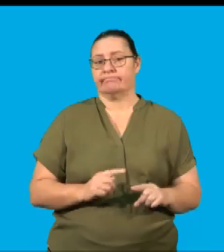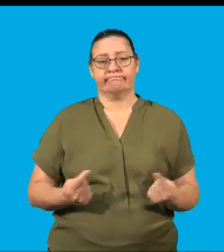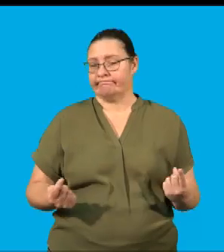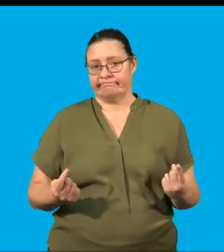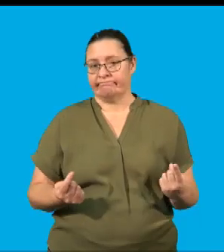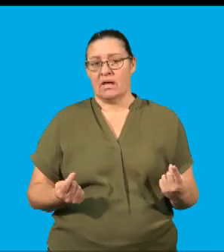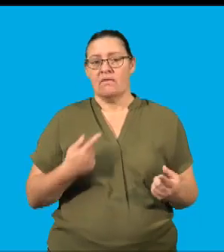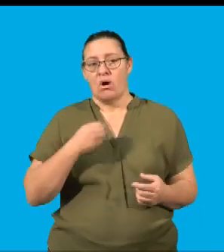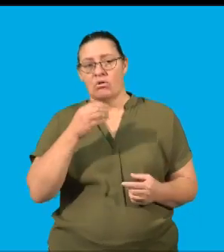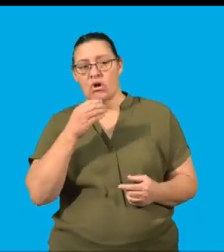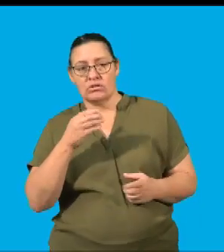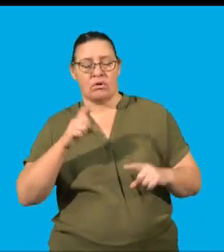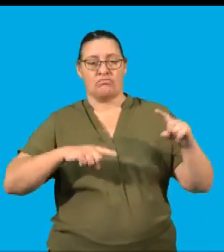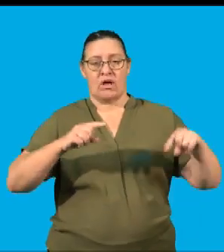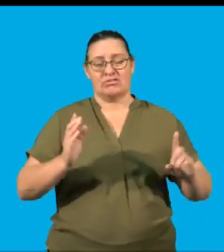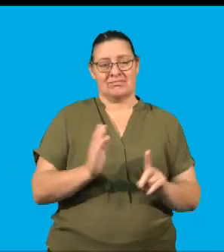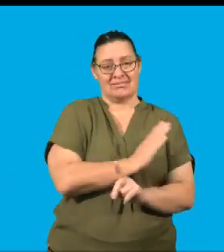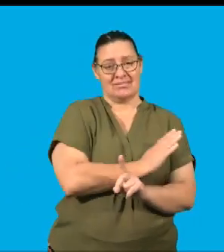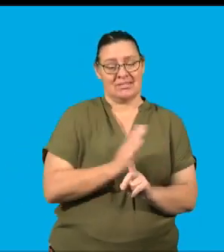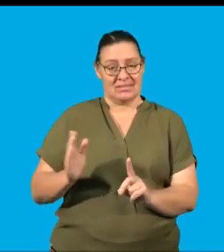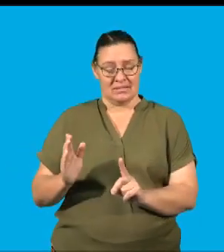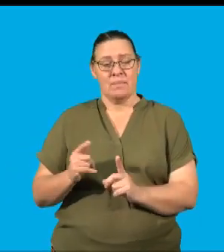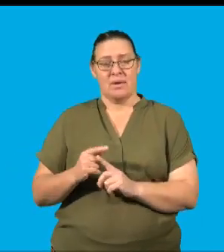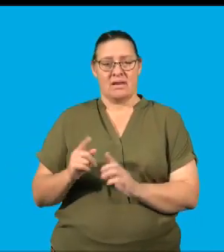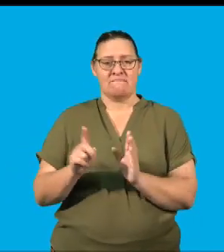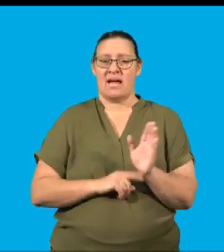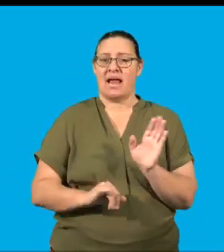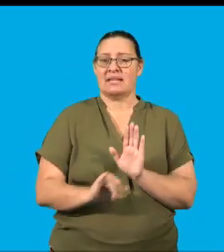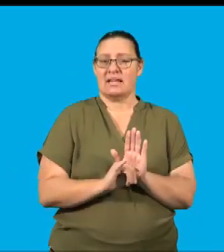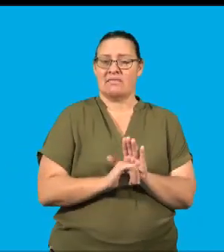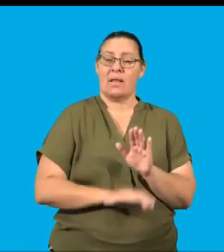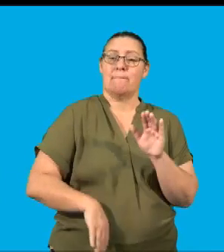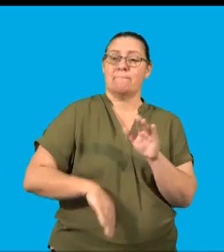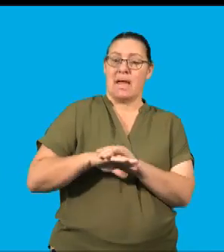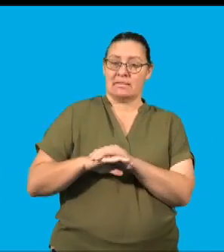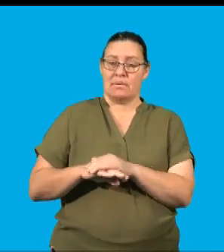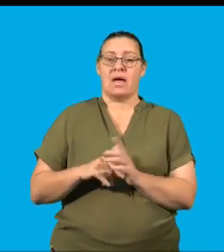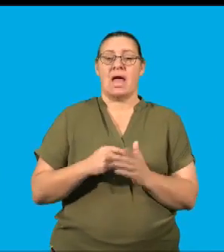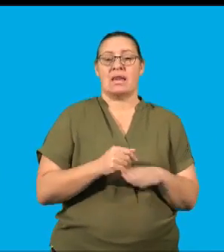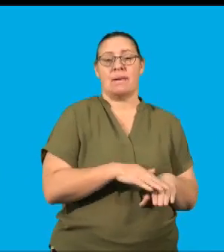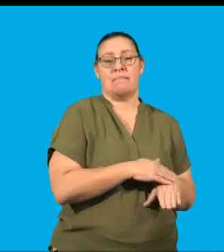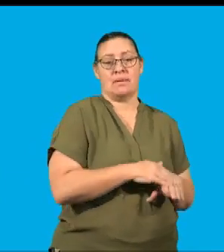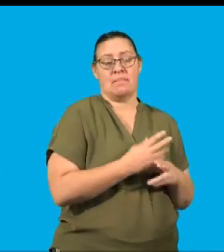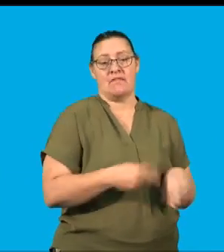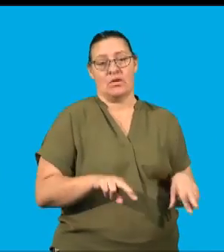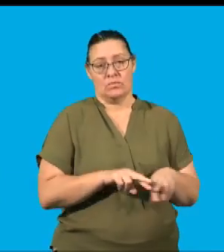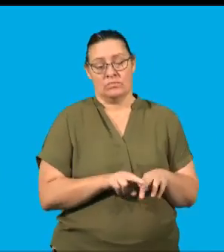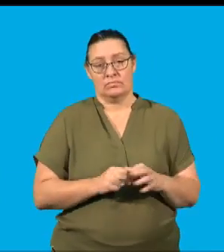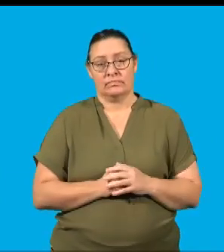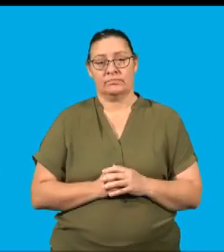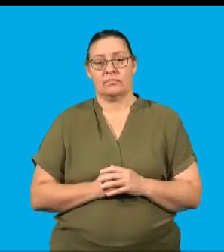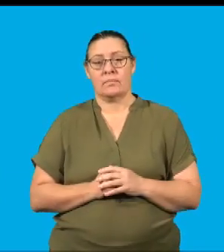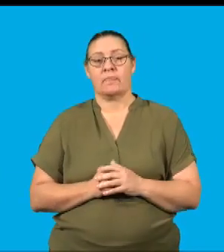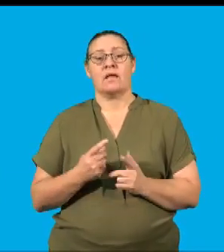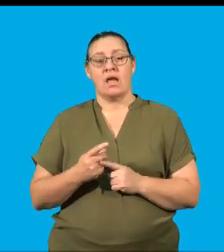it comes to the concept of range, resulting in failure to identify the maximum and the minimum values.